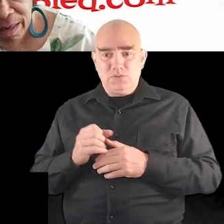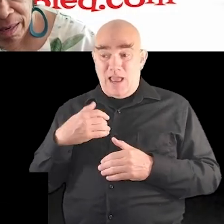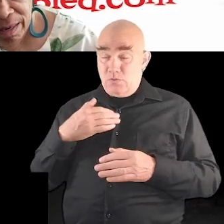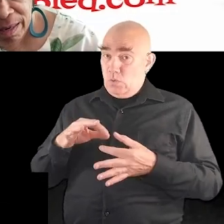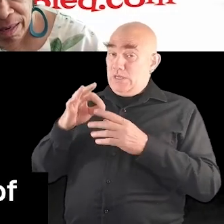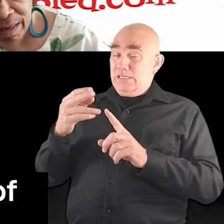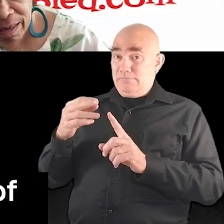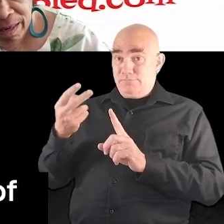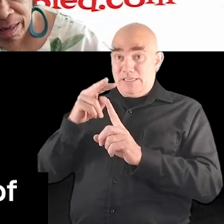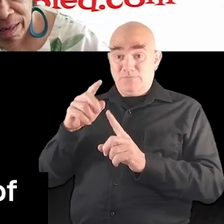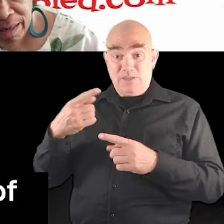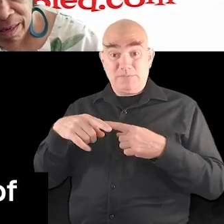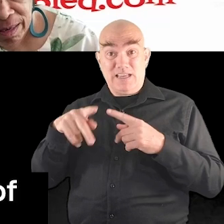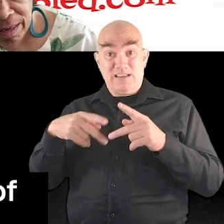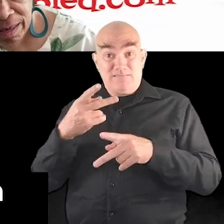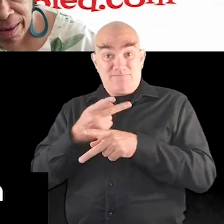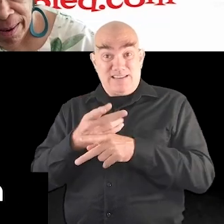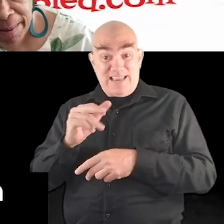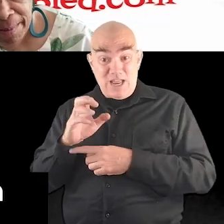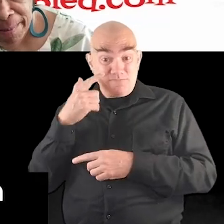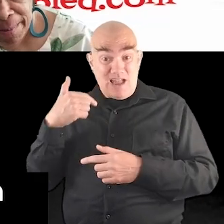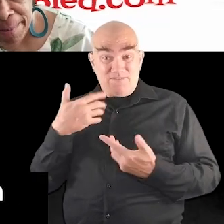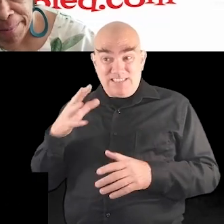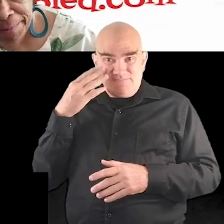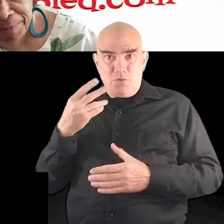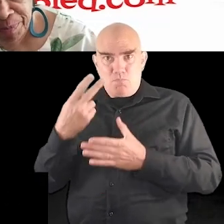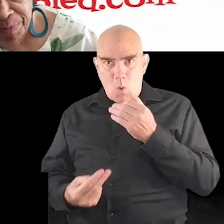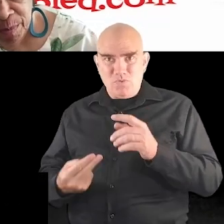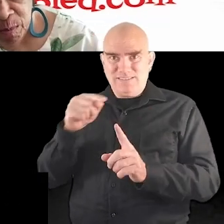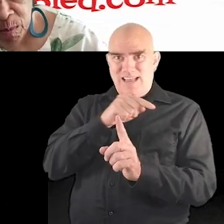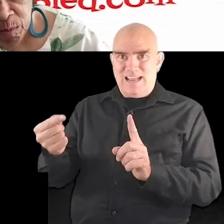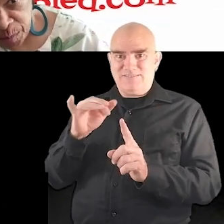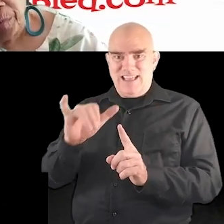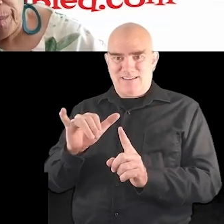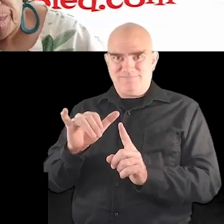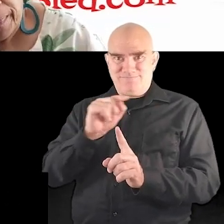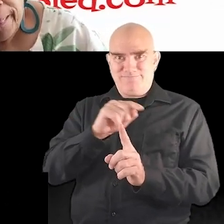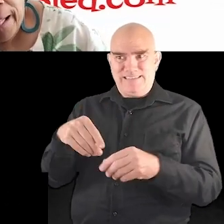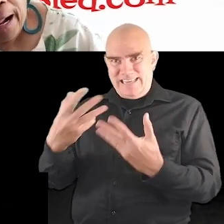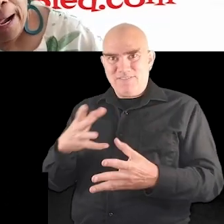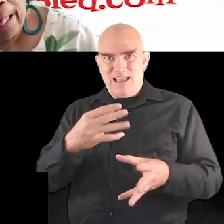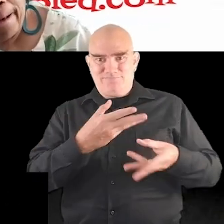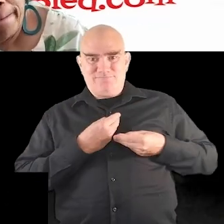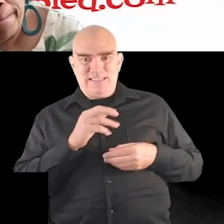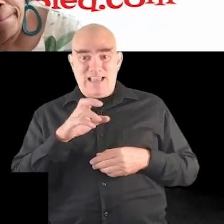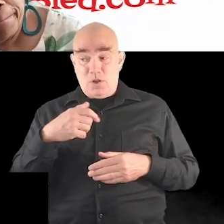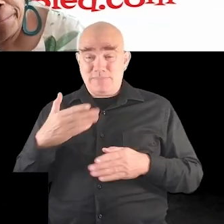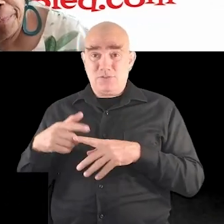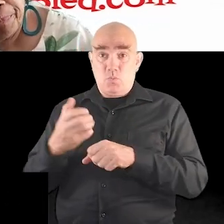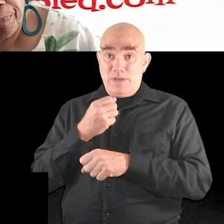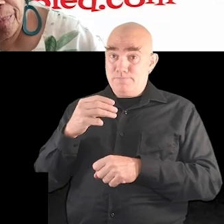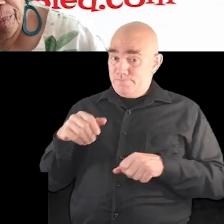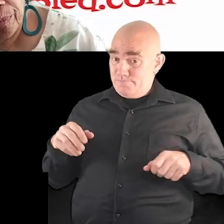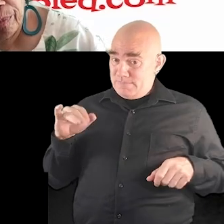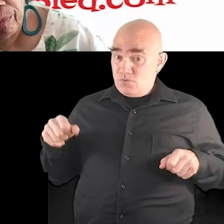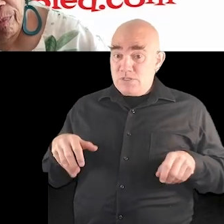unique perspective when it comes to this provision of care because I've been on both sides of the equation of care. So I plan to